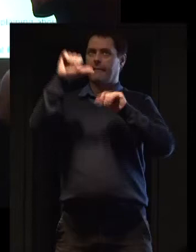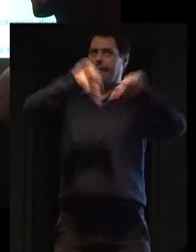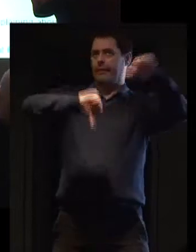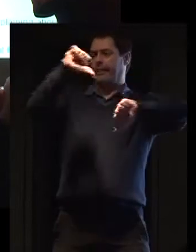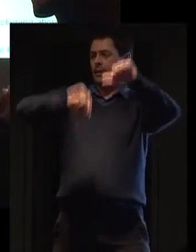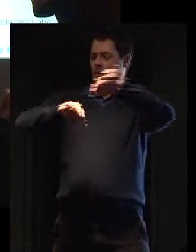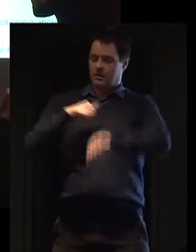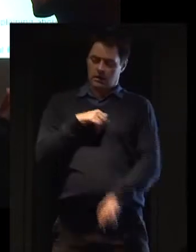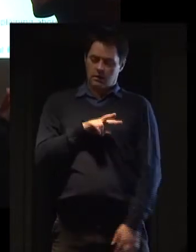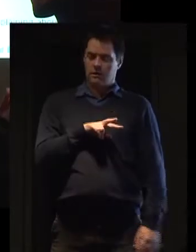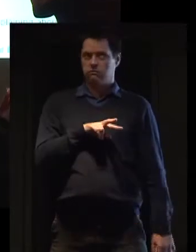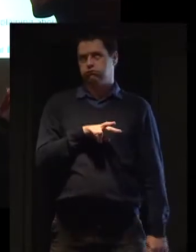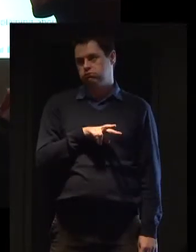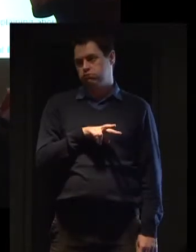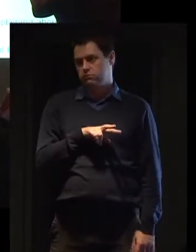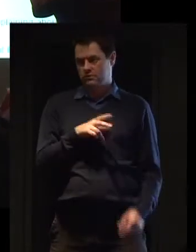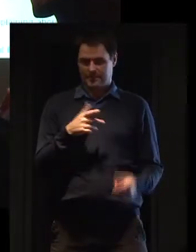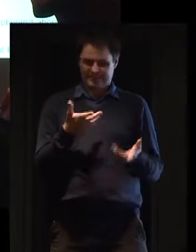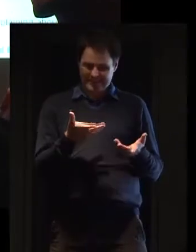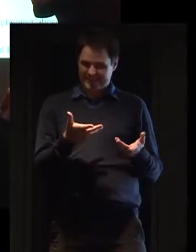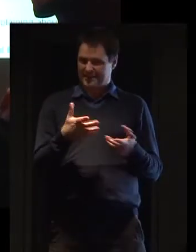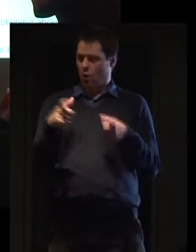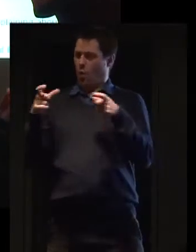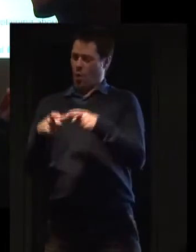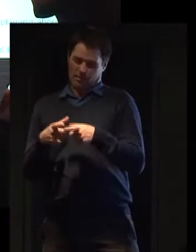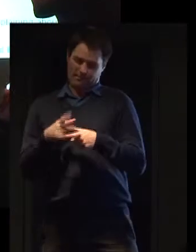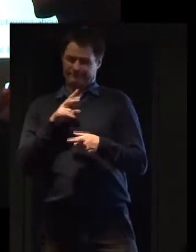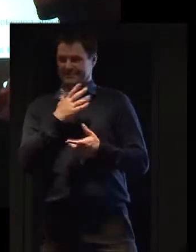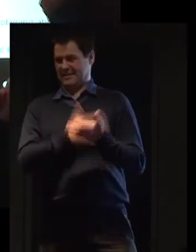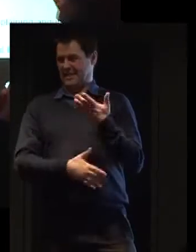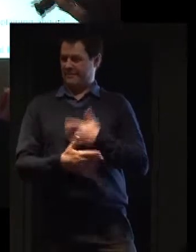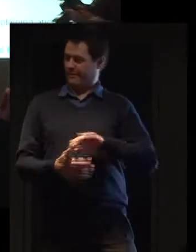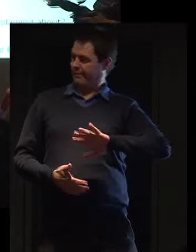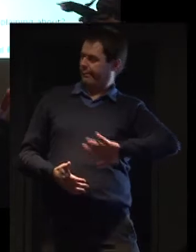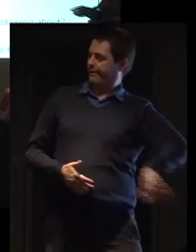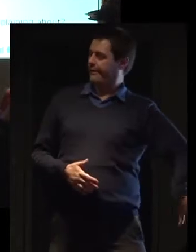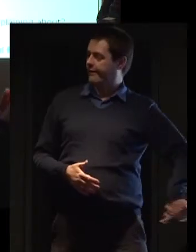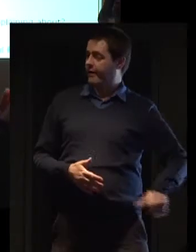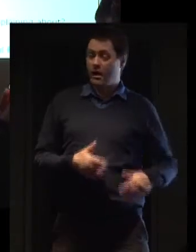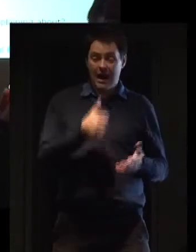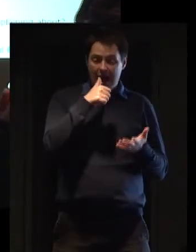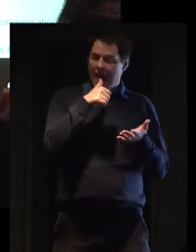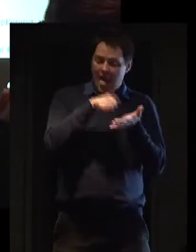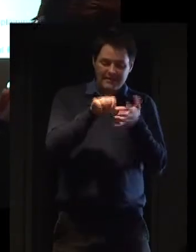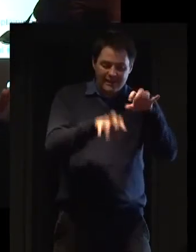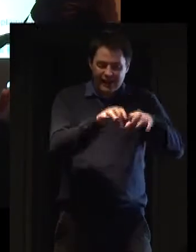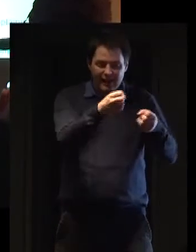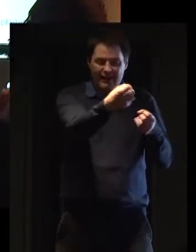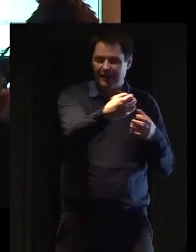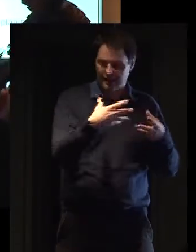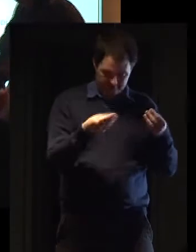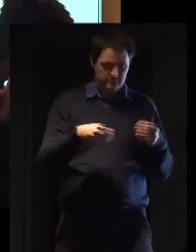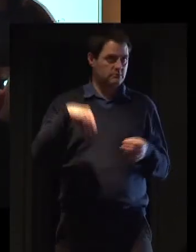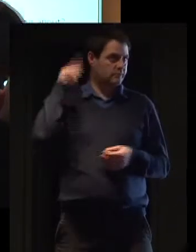and moaning about that. So it became a problem for the clubs. Football clubs would sweep correspondence under the carpet, not deal with it, put their head